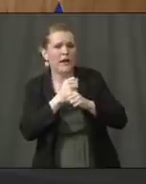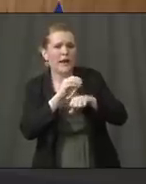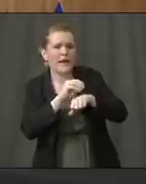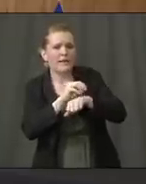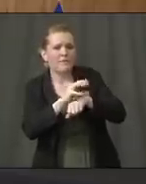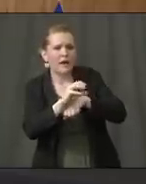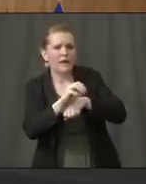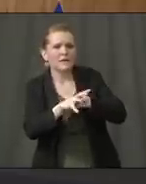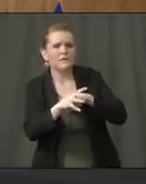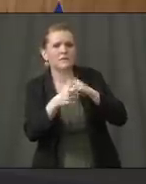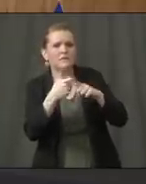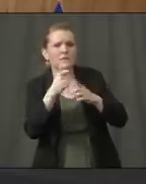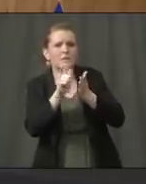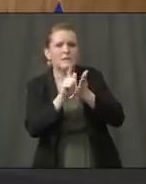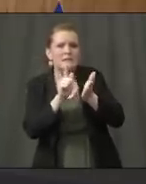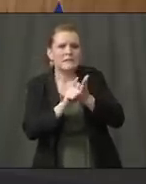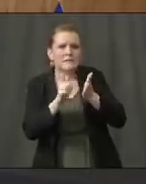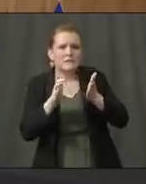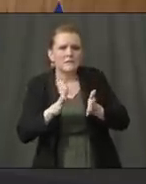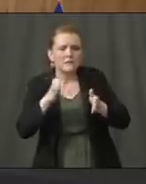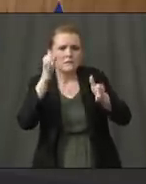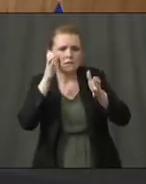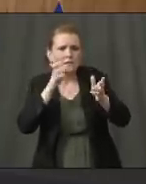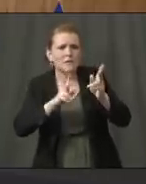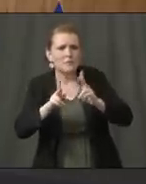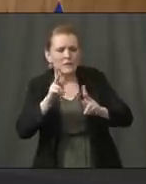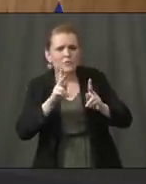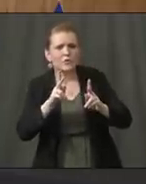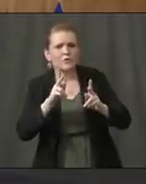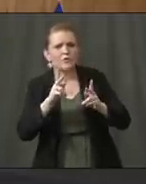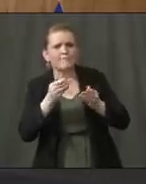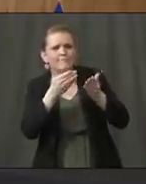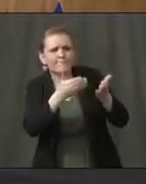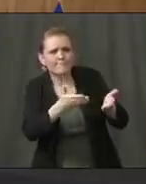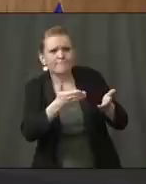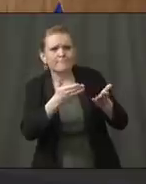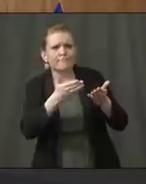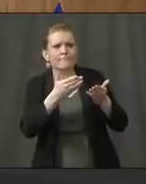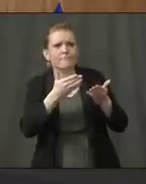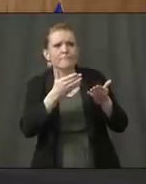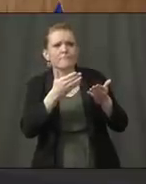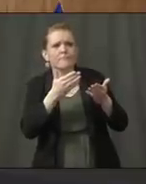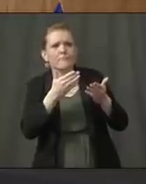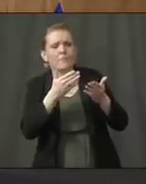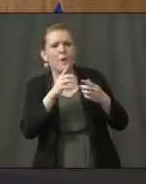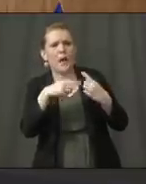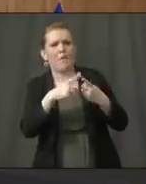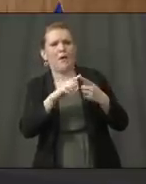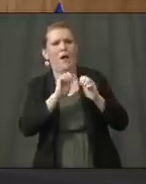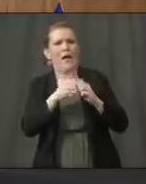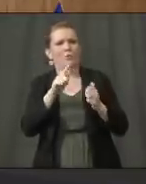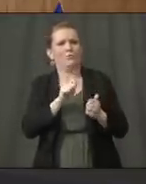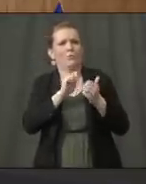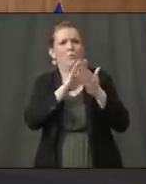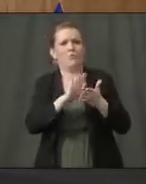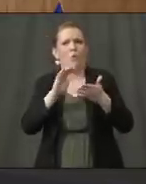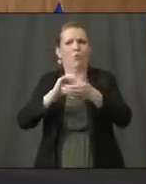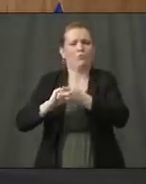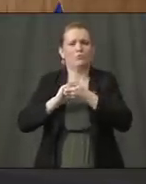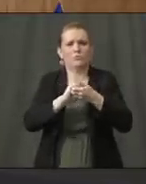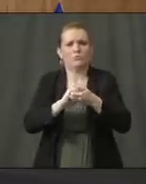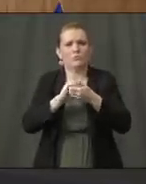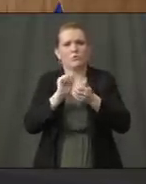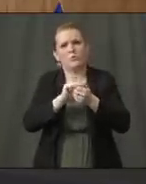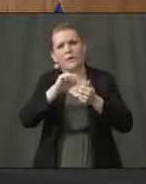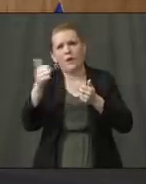interstate cooperation and coordination? Obviously, there's been some concern expressed earlier,